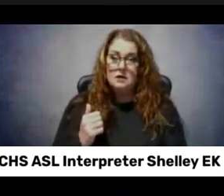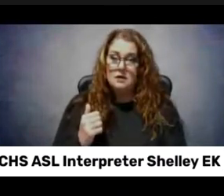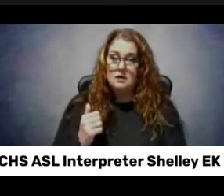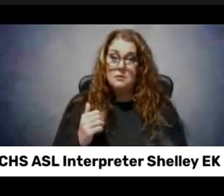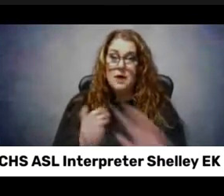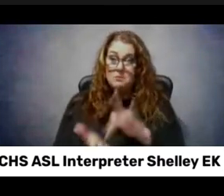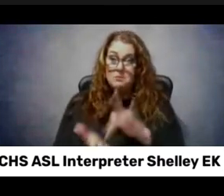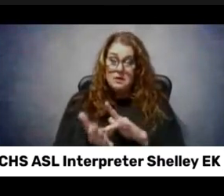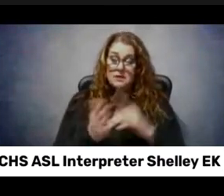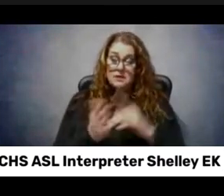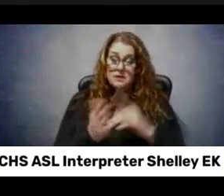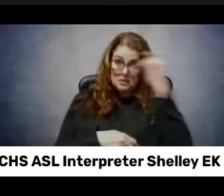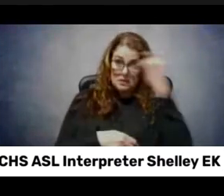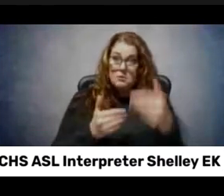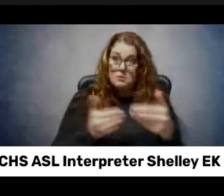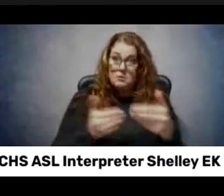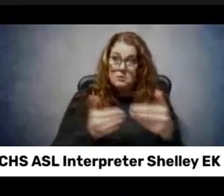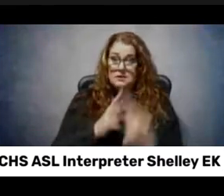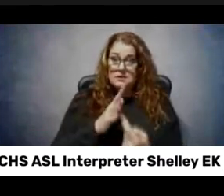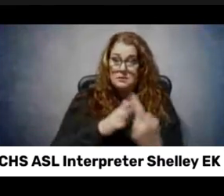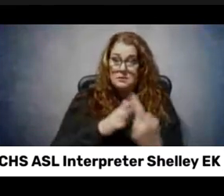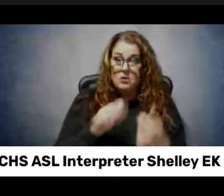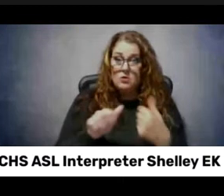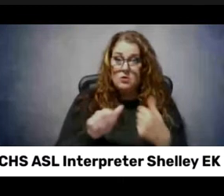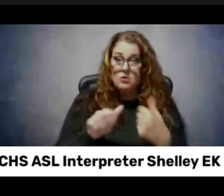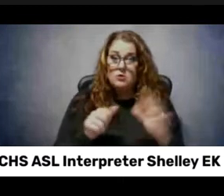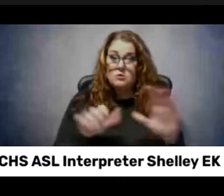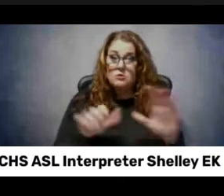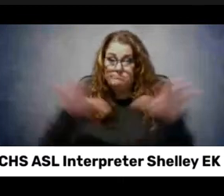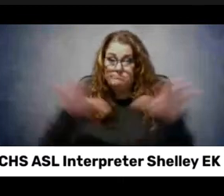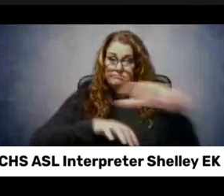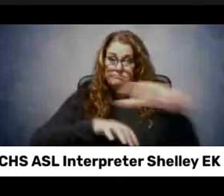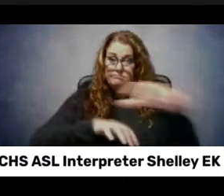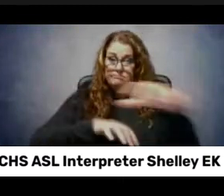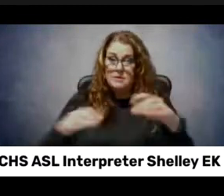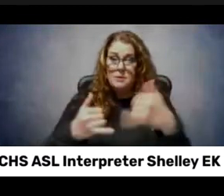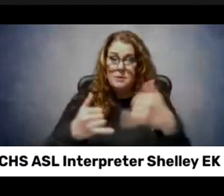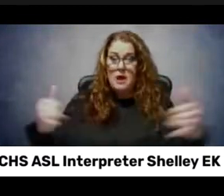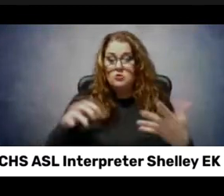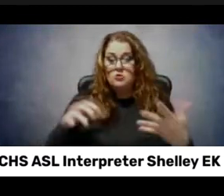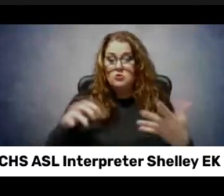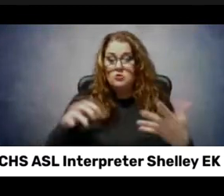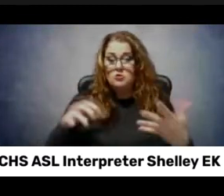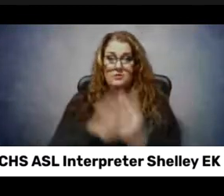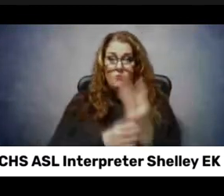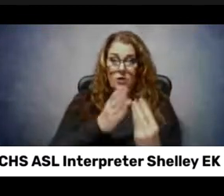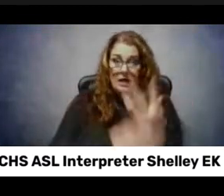Howard's discrete boxes disappear under exuberant boundary crossing foliage.